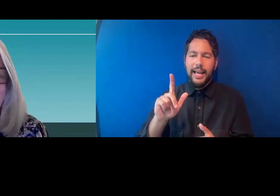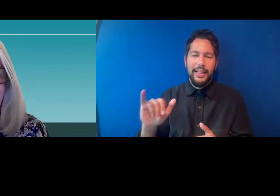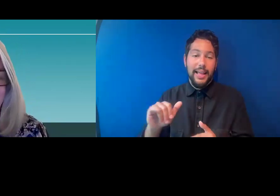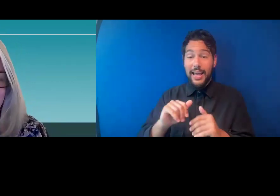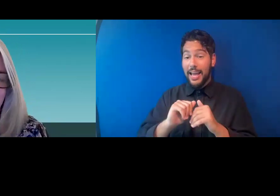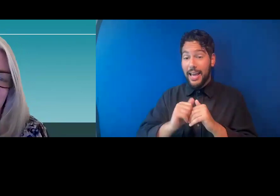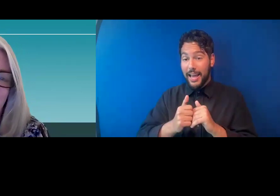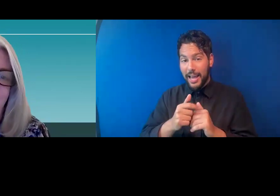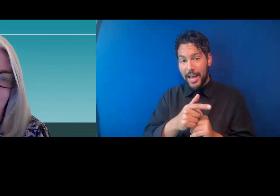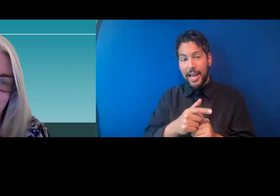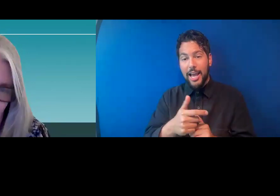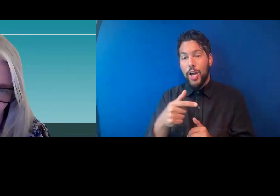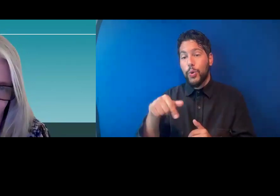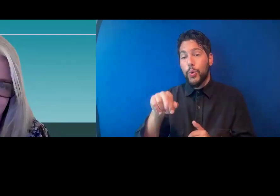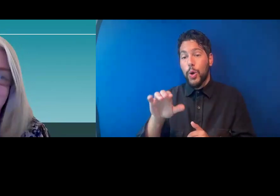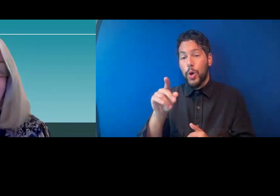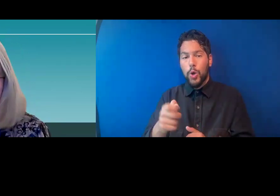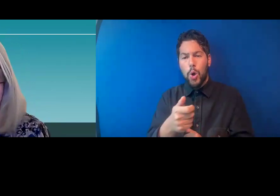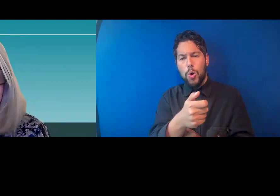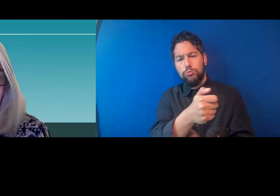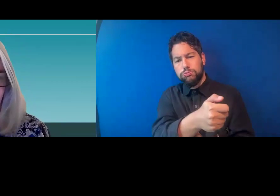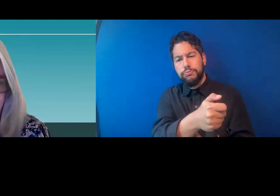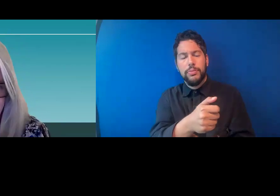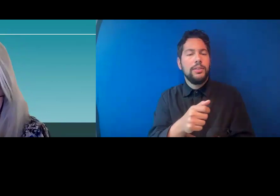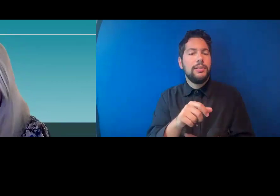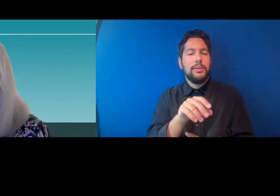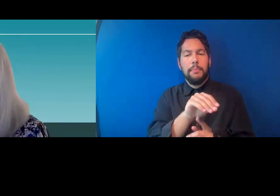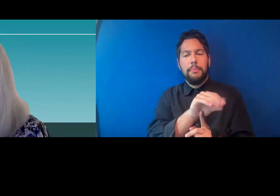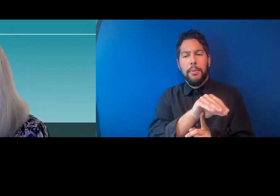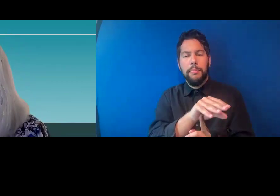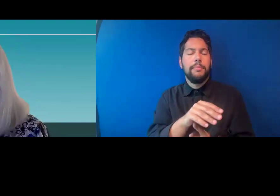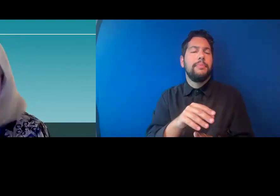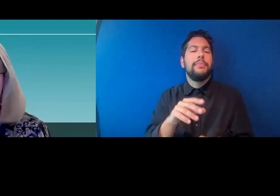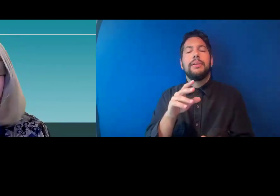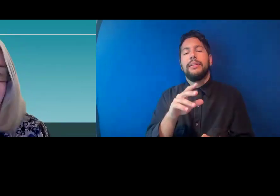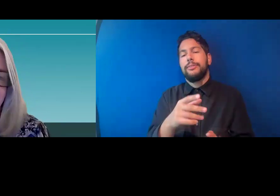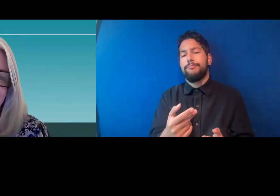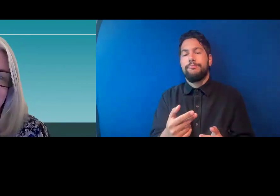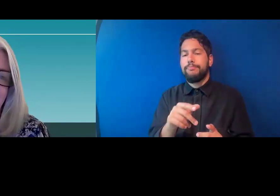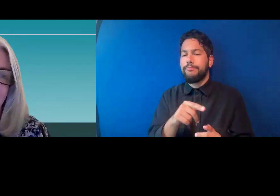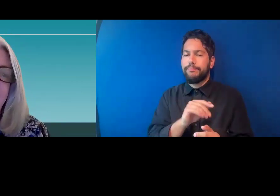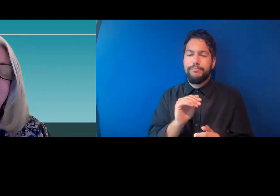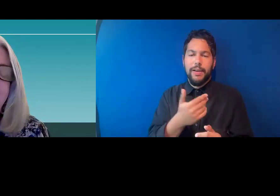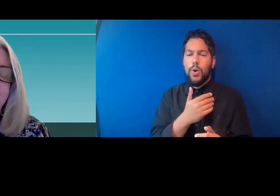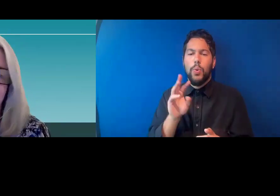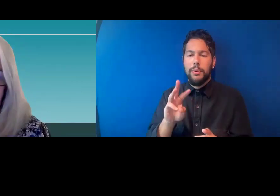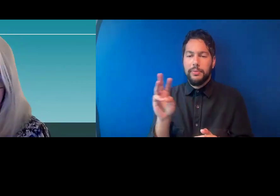about it by scanning this QR code or going to our website. But again, we will include that in